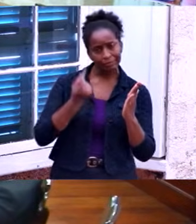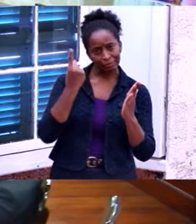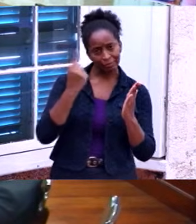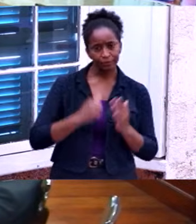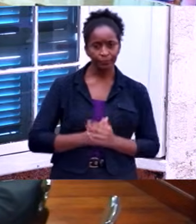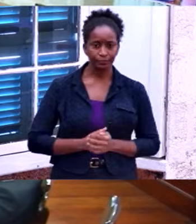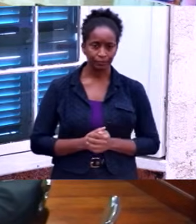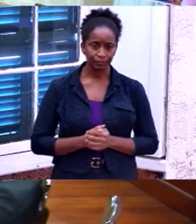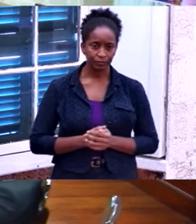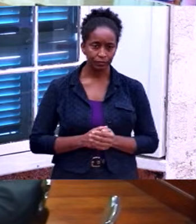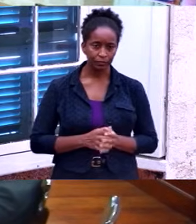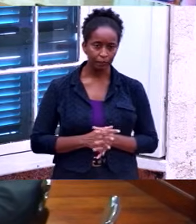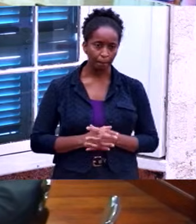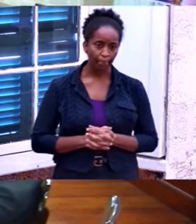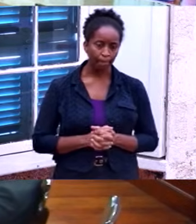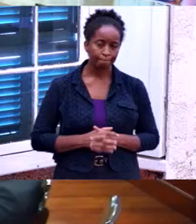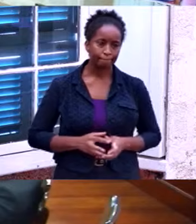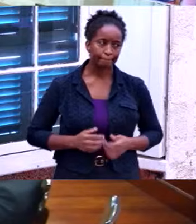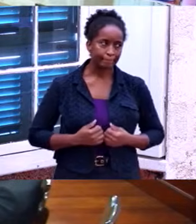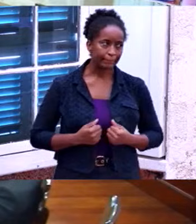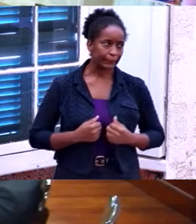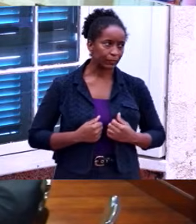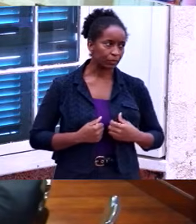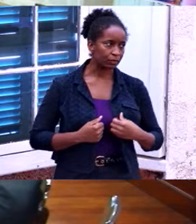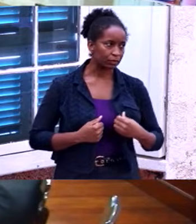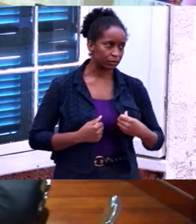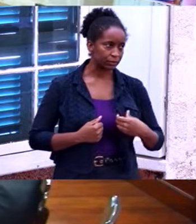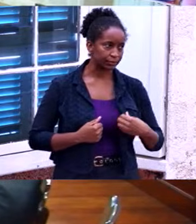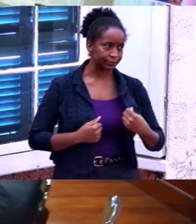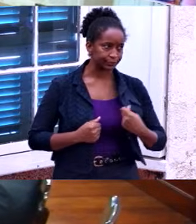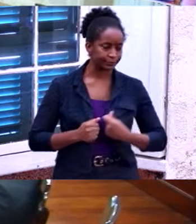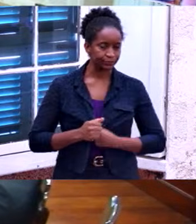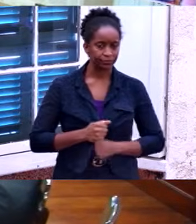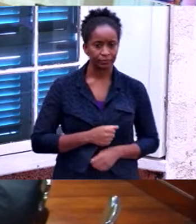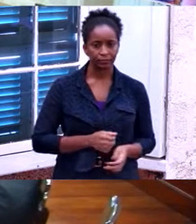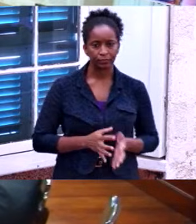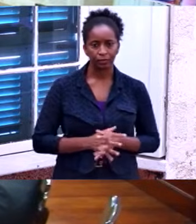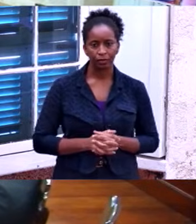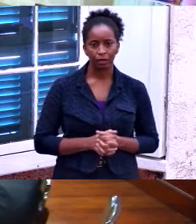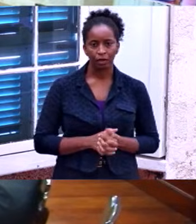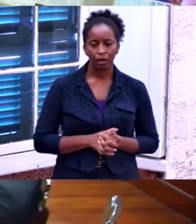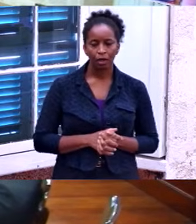Senator the Honourable Christopher Maynard. Thank you, Mr. President. I have committed to being brief.